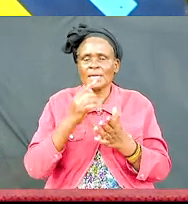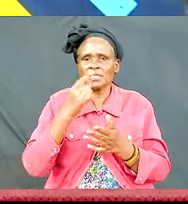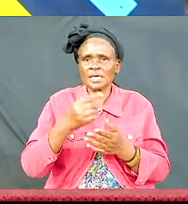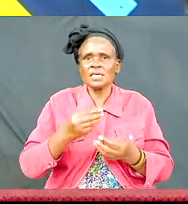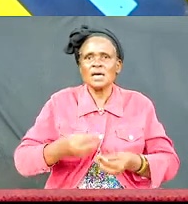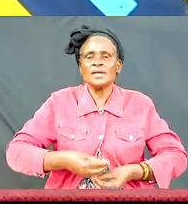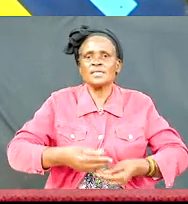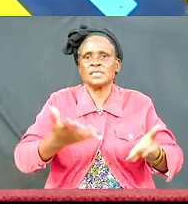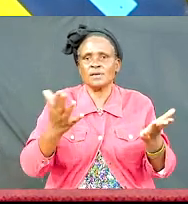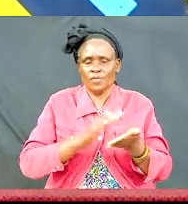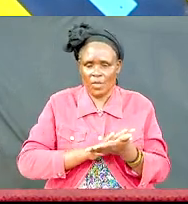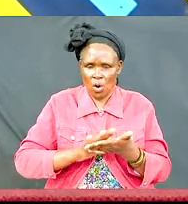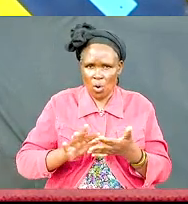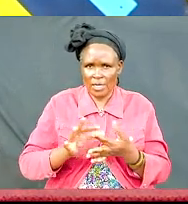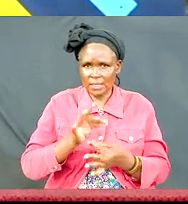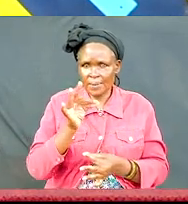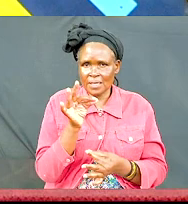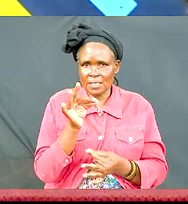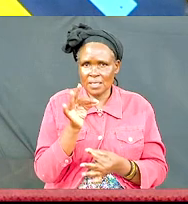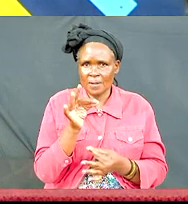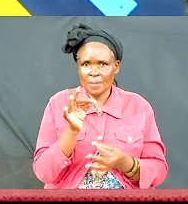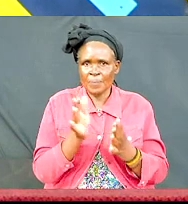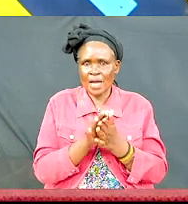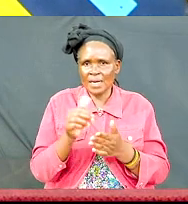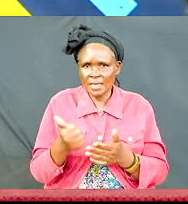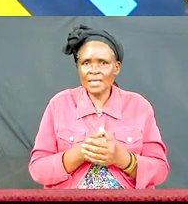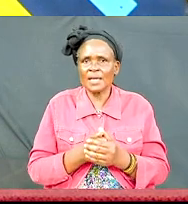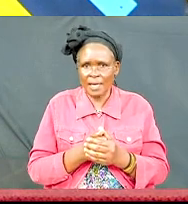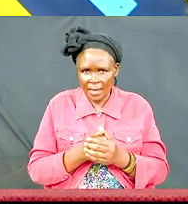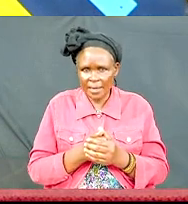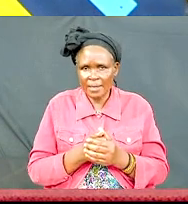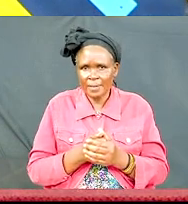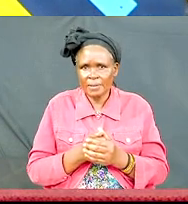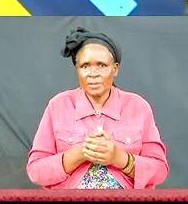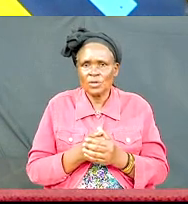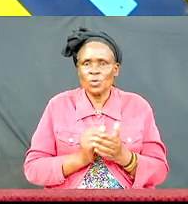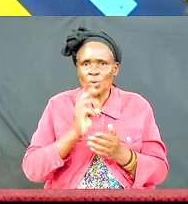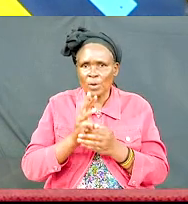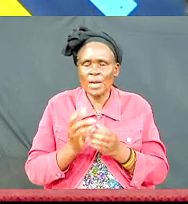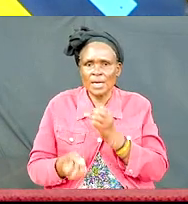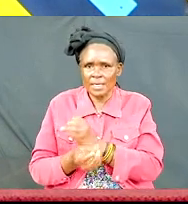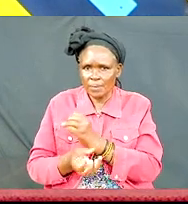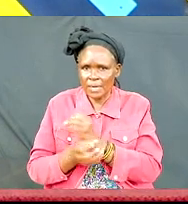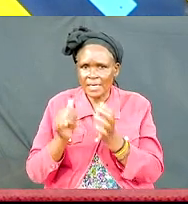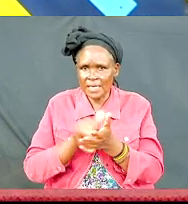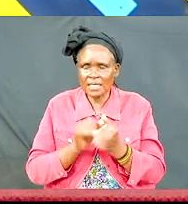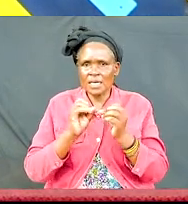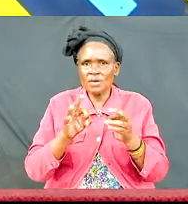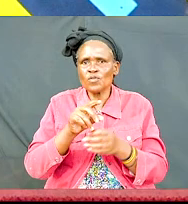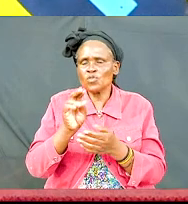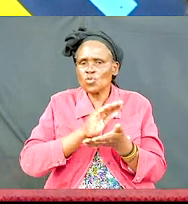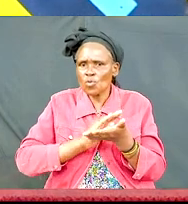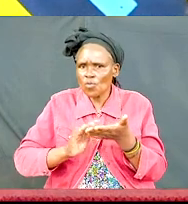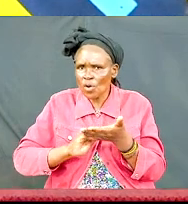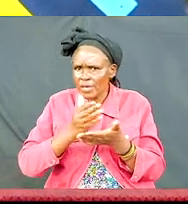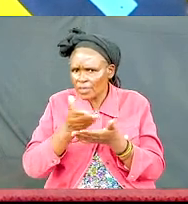the Holy Spirit." And then a technical verse there, we'll try to explain it. If you forgive anyone